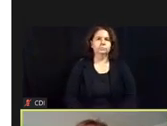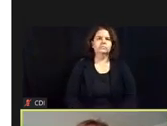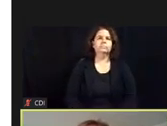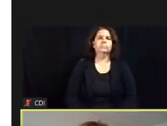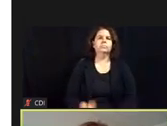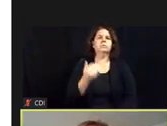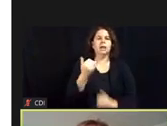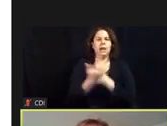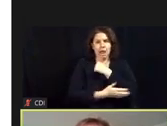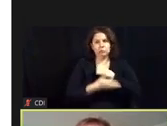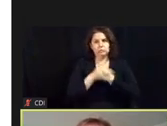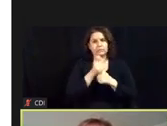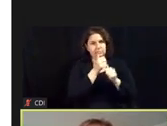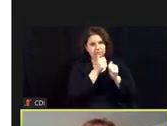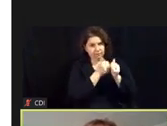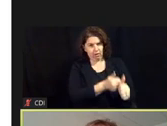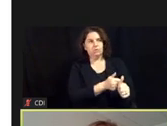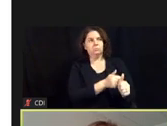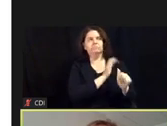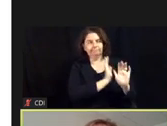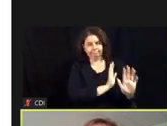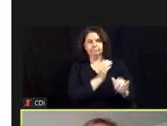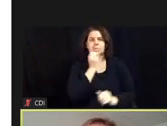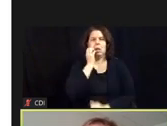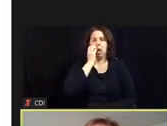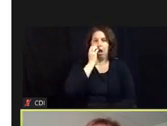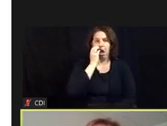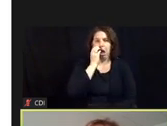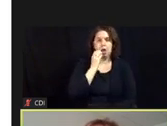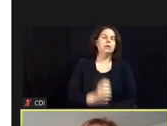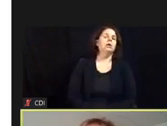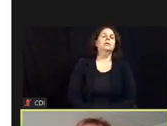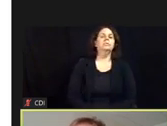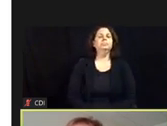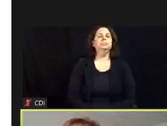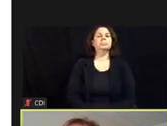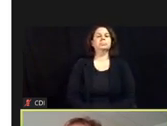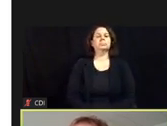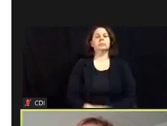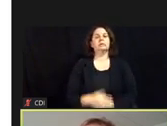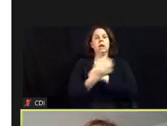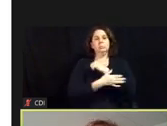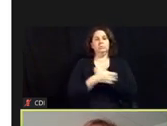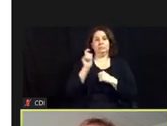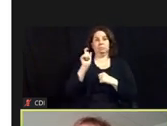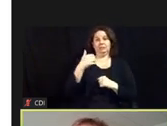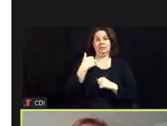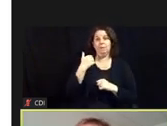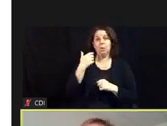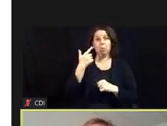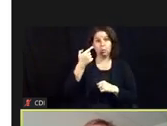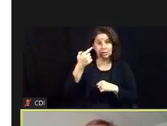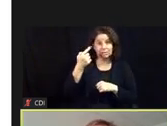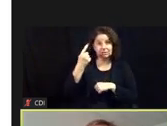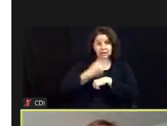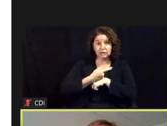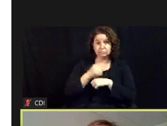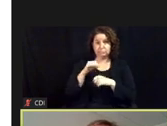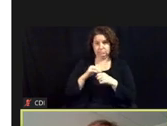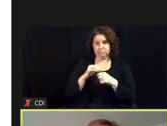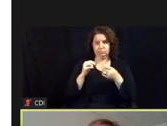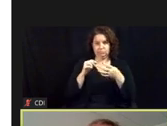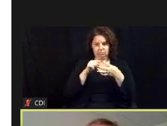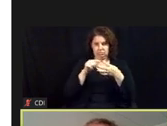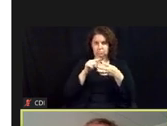slow process. Any county, it needs to be at least 21 days in any tier before advancing, except at the start.